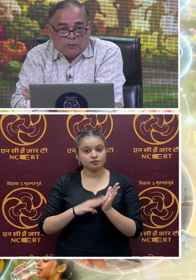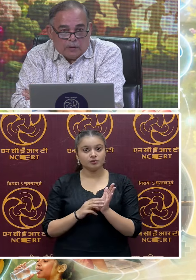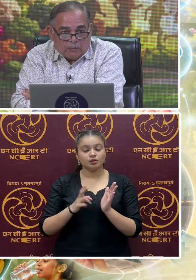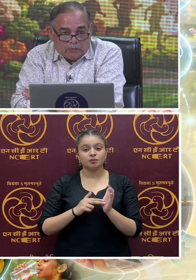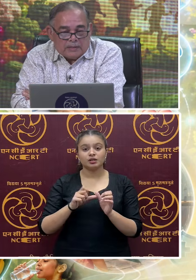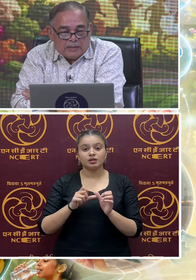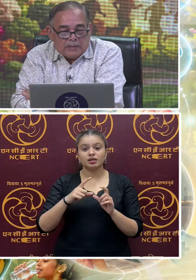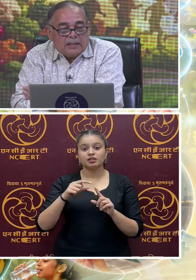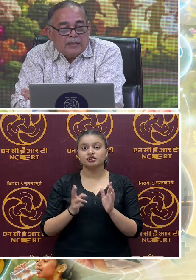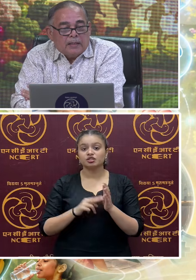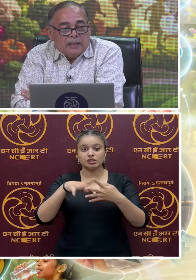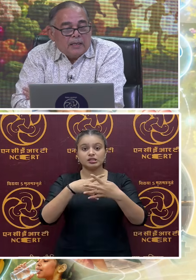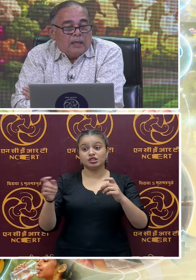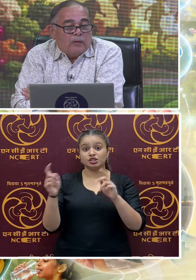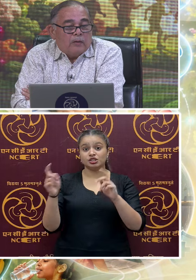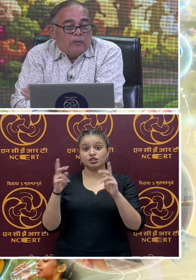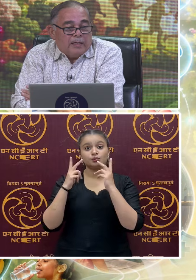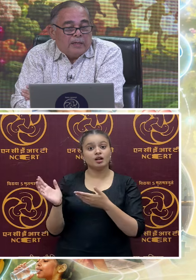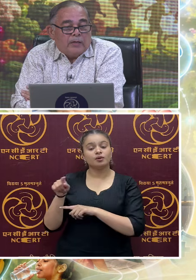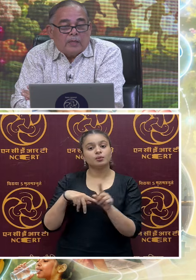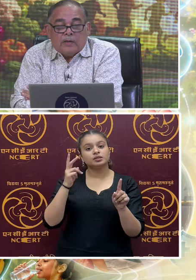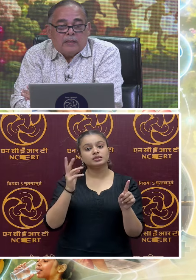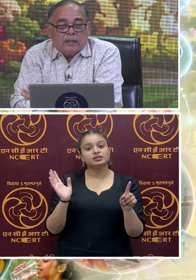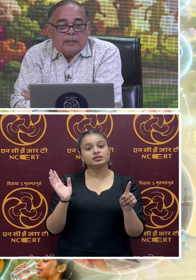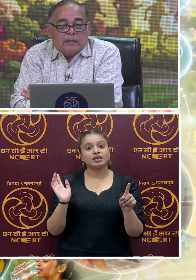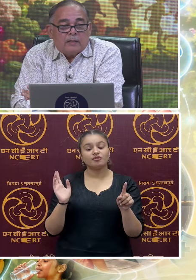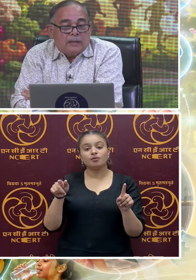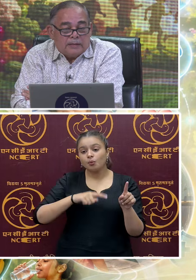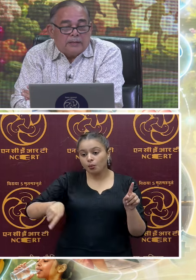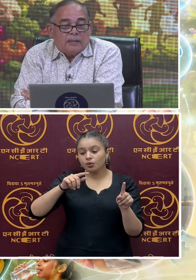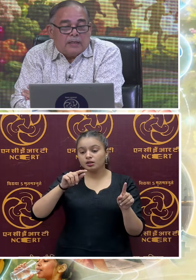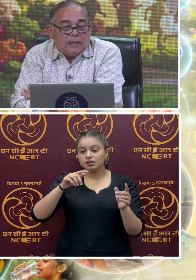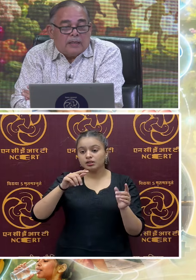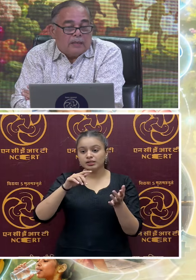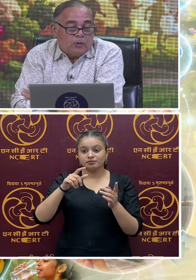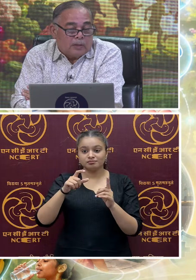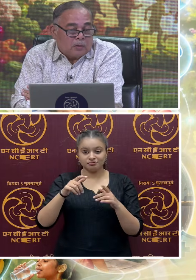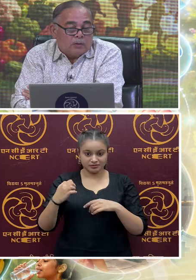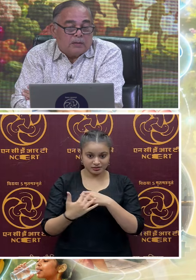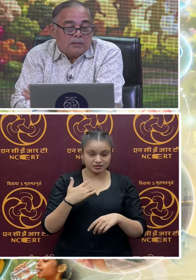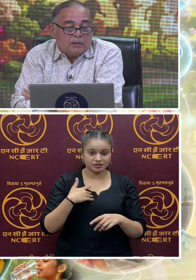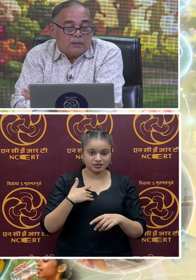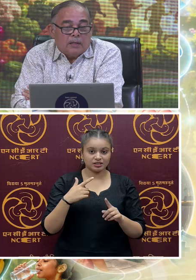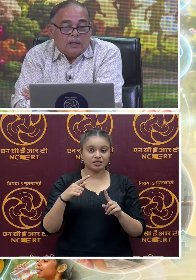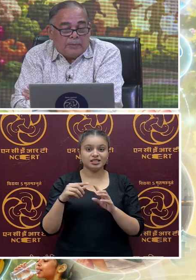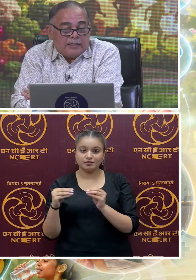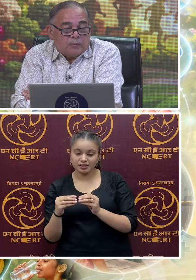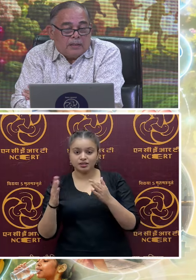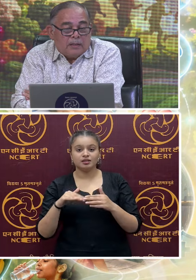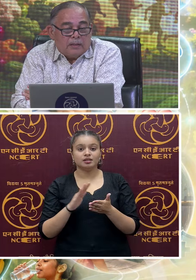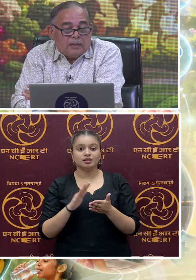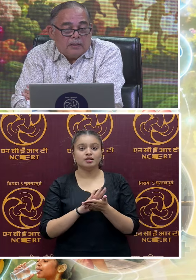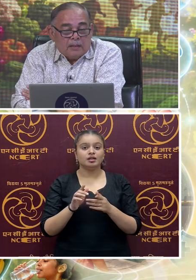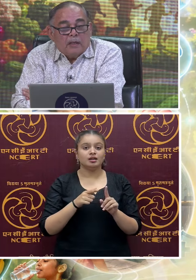schedule which is seen where we are covering diseases like tuberculosis,